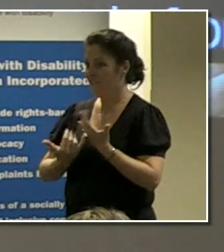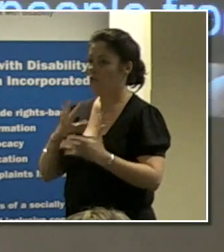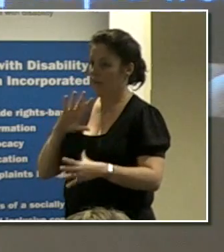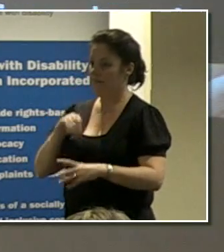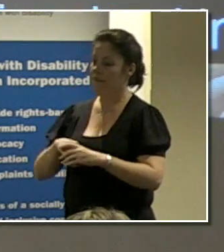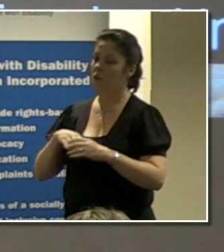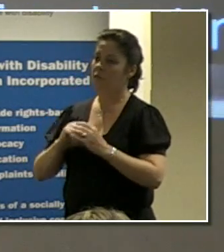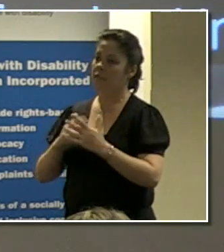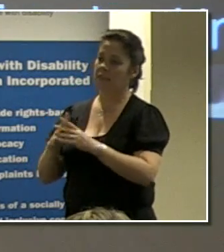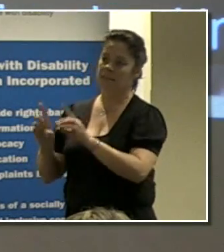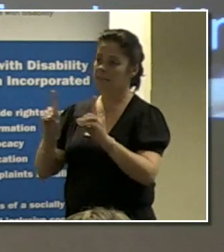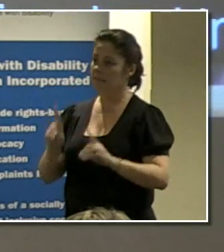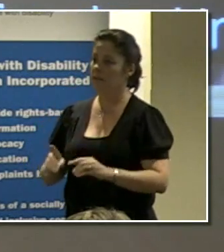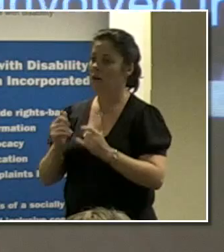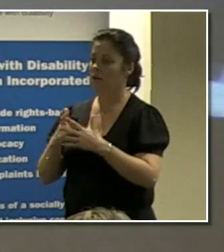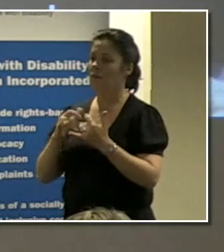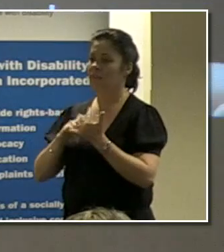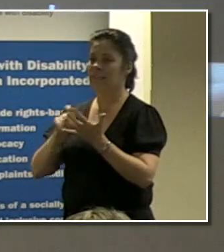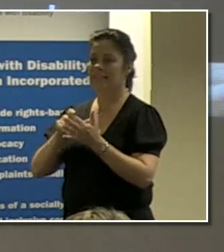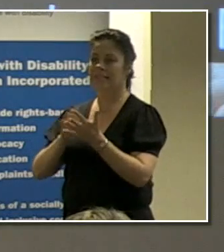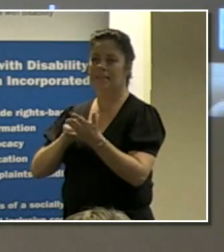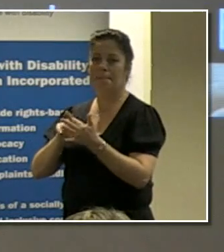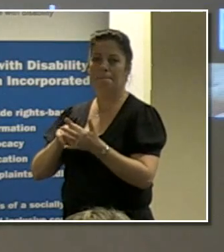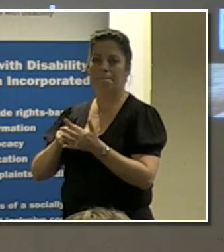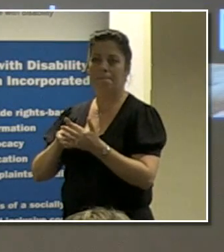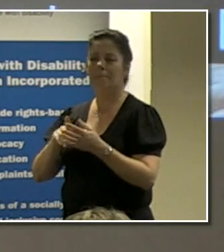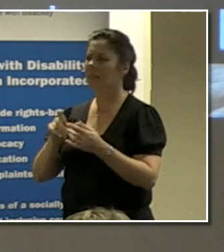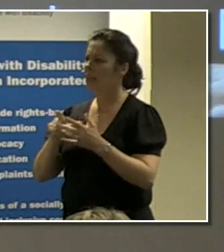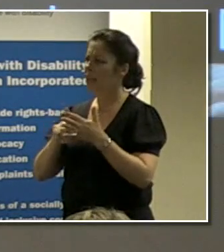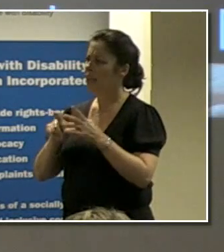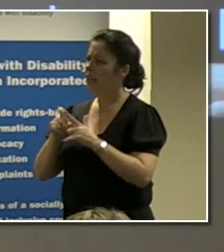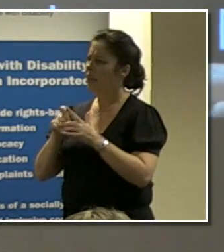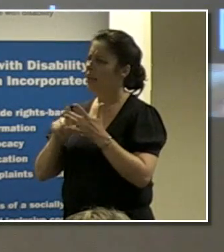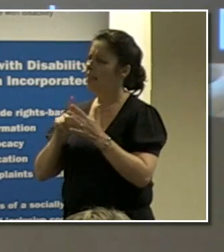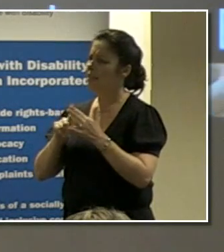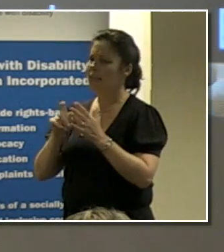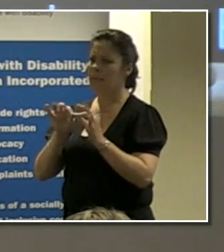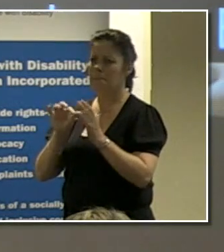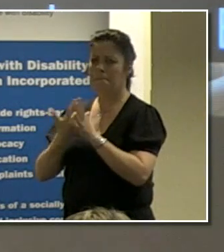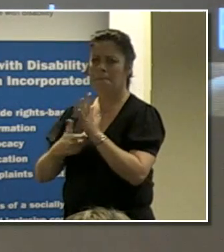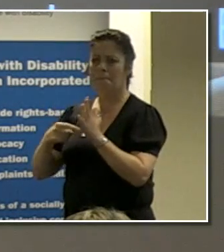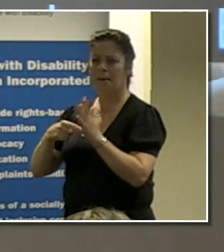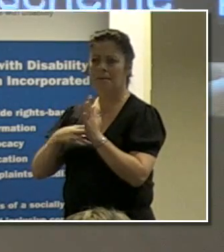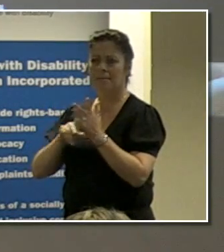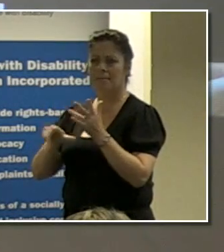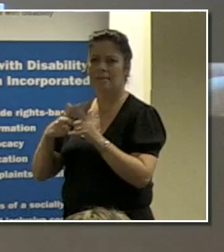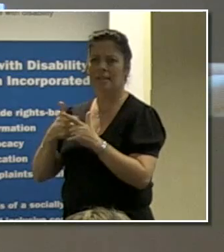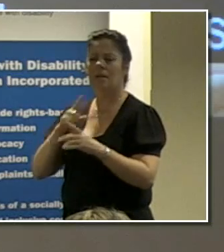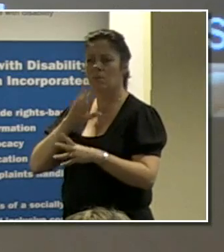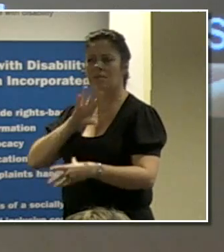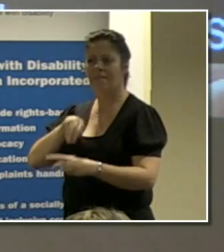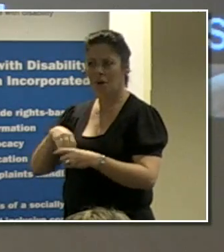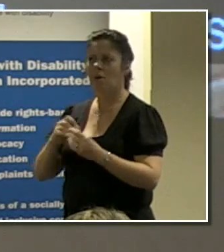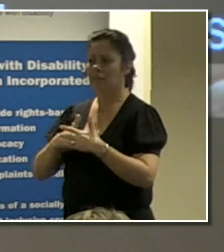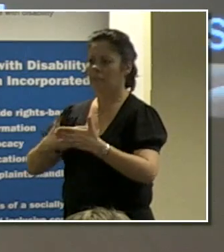of this scheme. Eddie Bartnick, as you would know, who was, I think, very early in the piece in setting up local area coordination